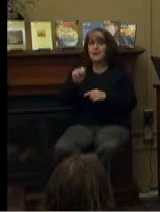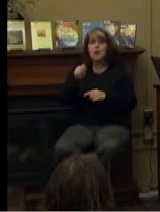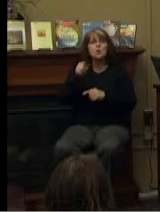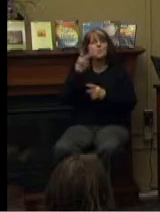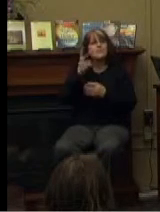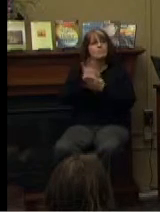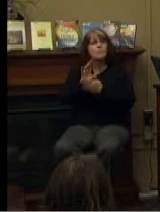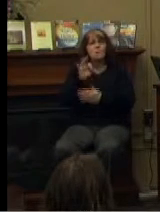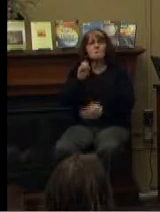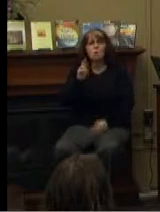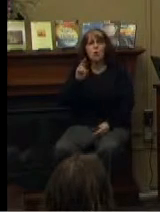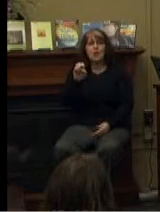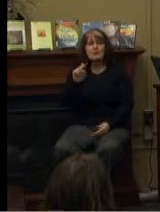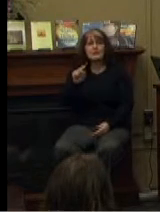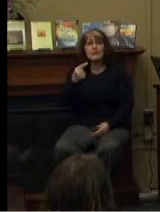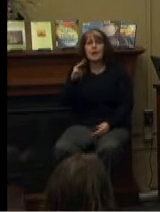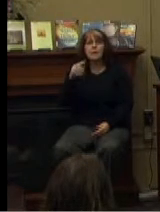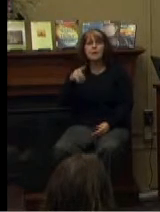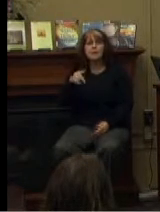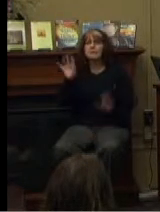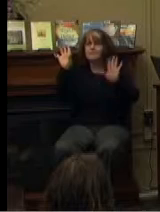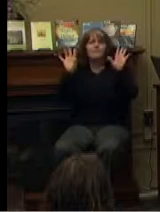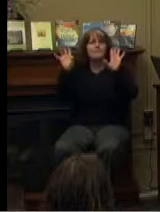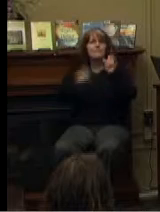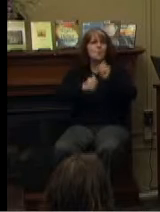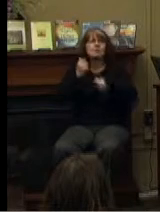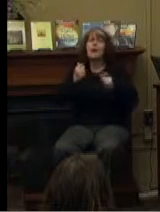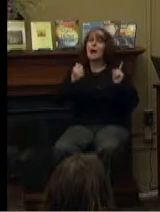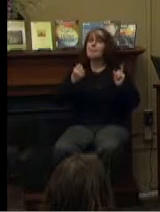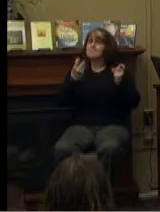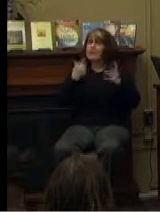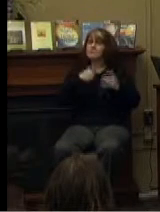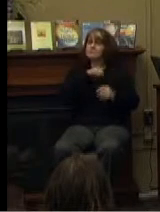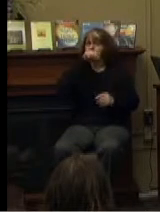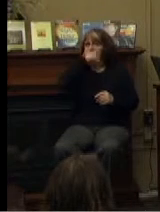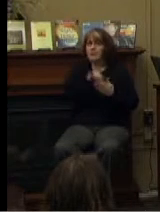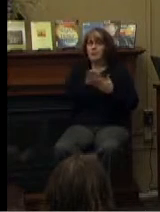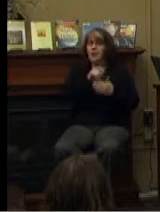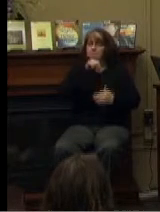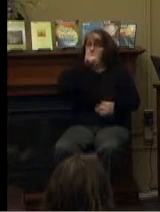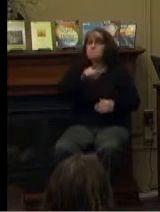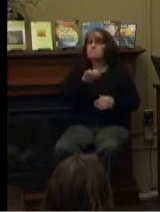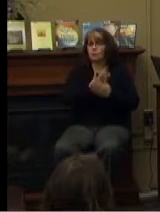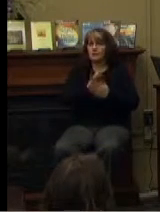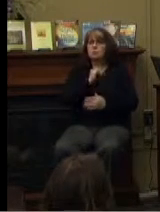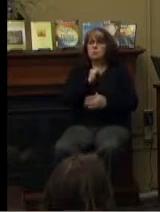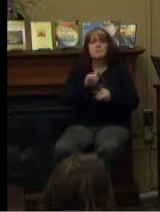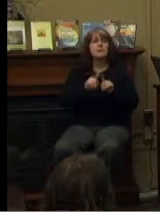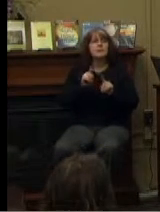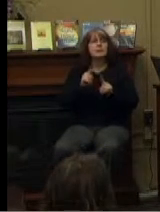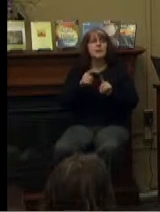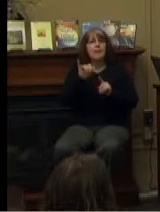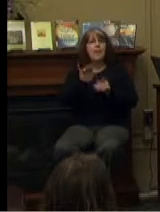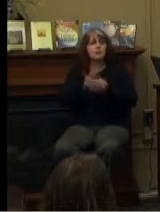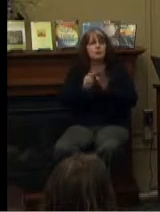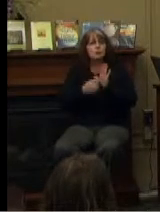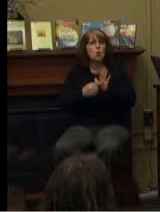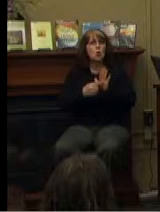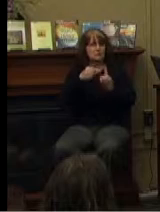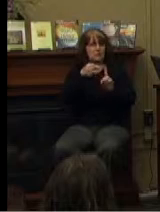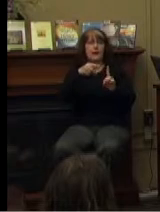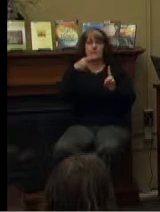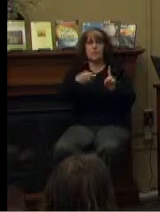before? Many of us love that movie, and I love that movie too. But what it shows is this person with this disability who